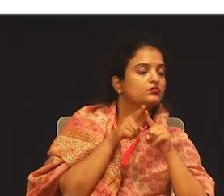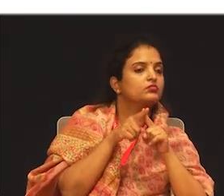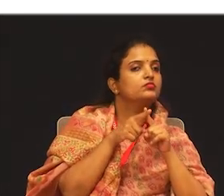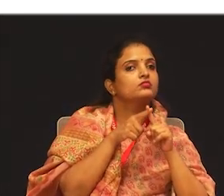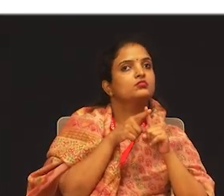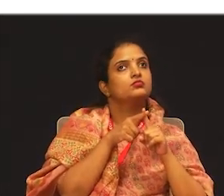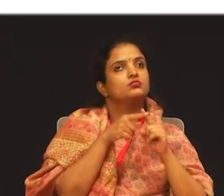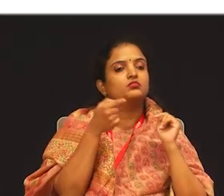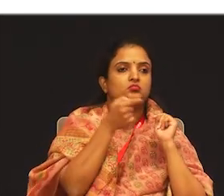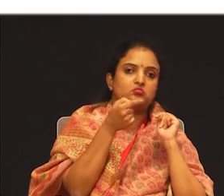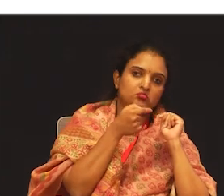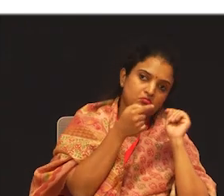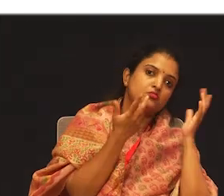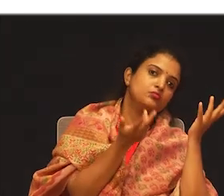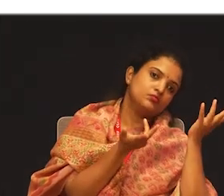disadvantages also.